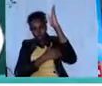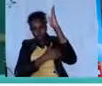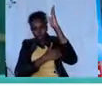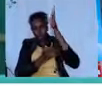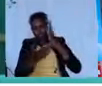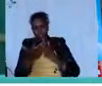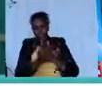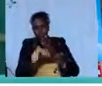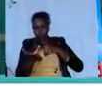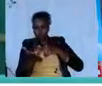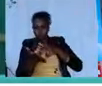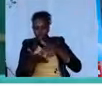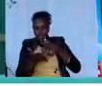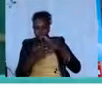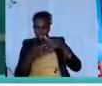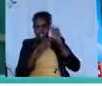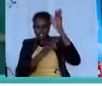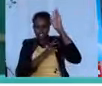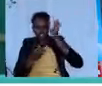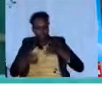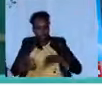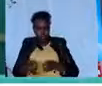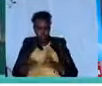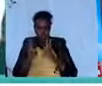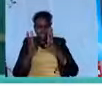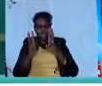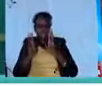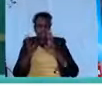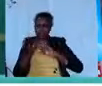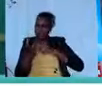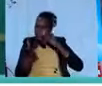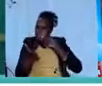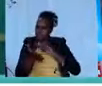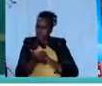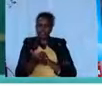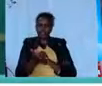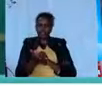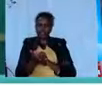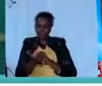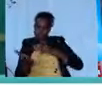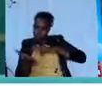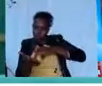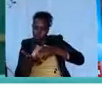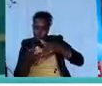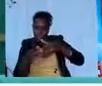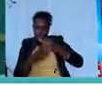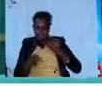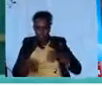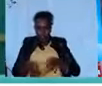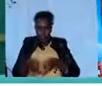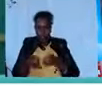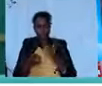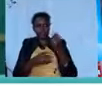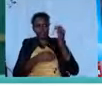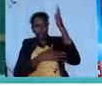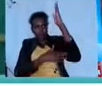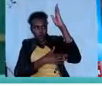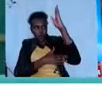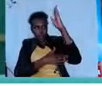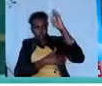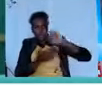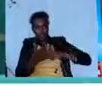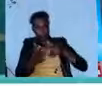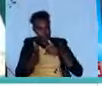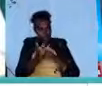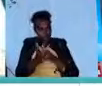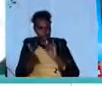through walking in His ways. And what does that mean, walking in the ways of God? It